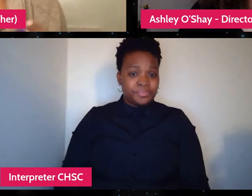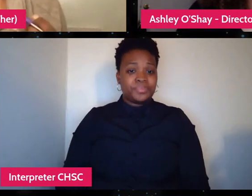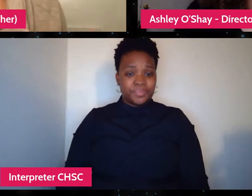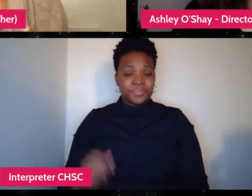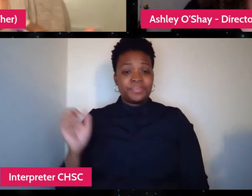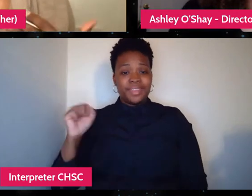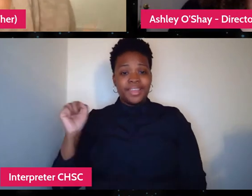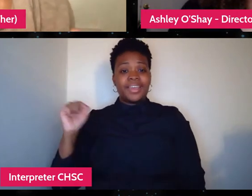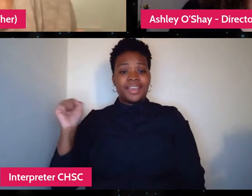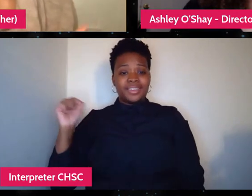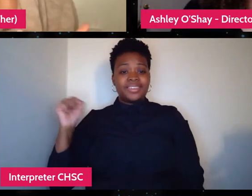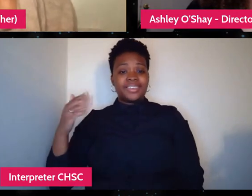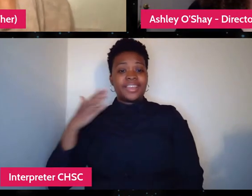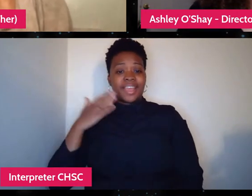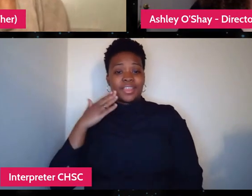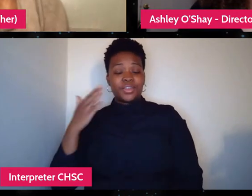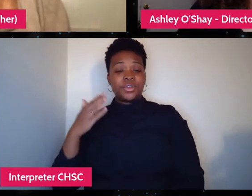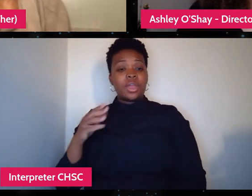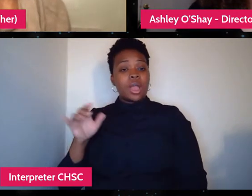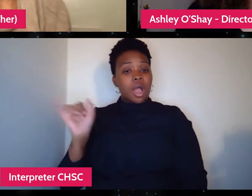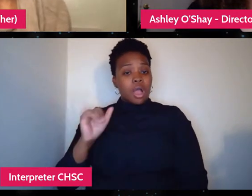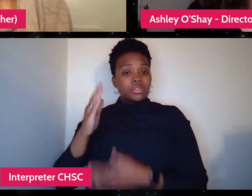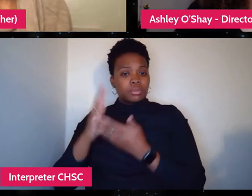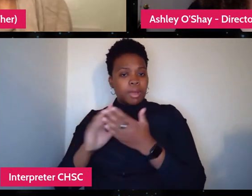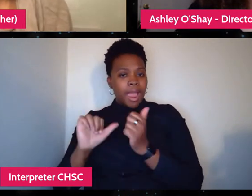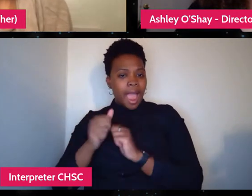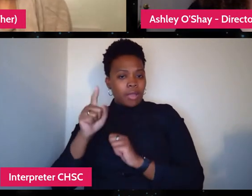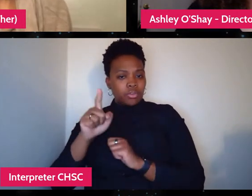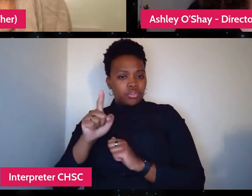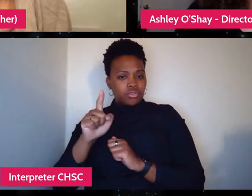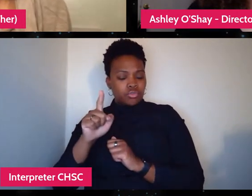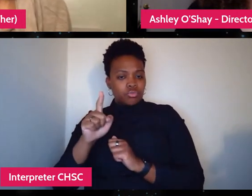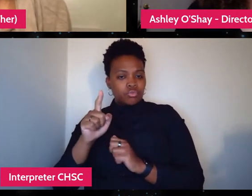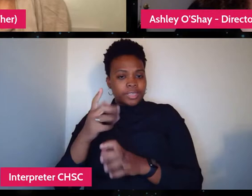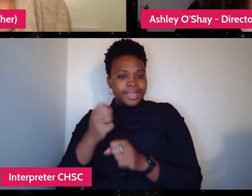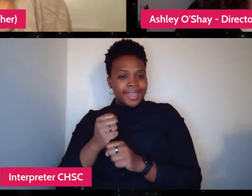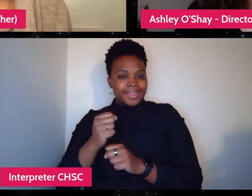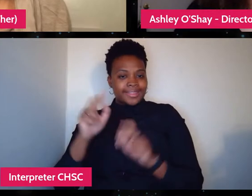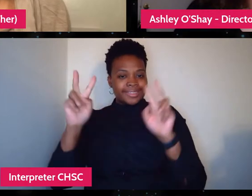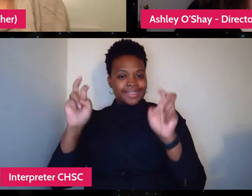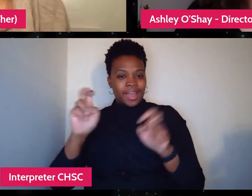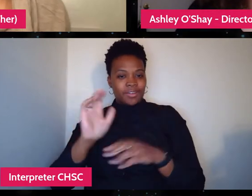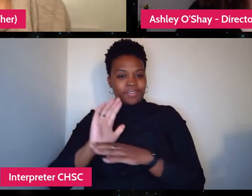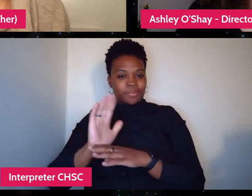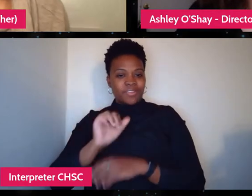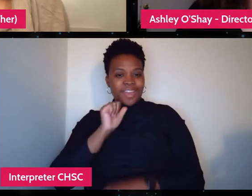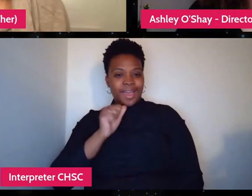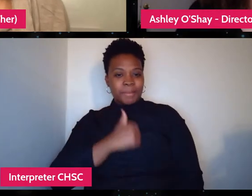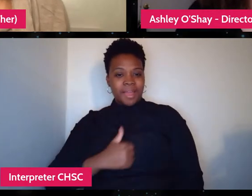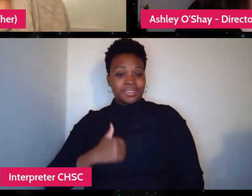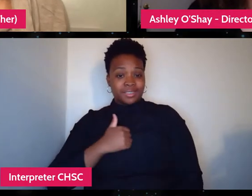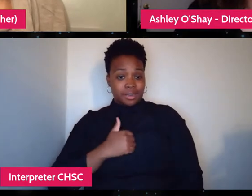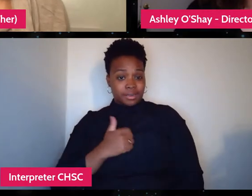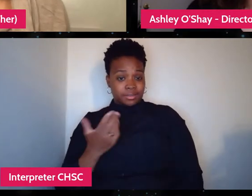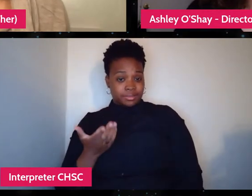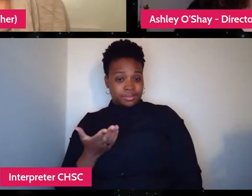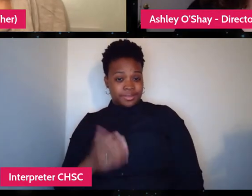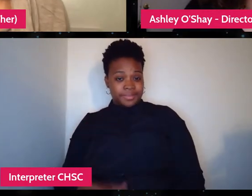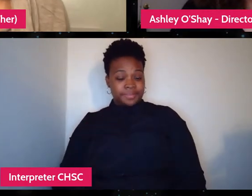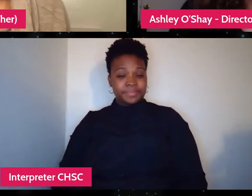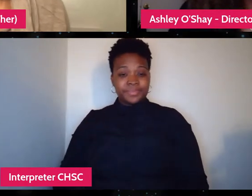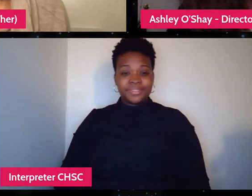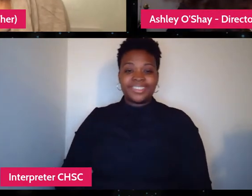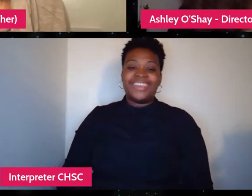So is that also partially how you arrived at the title of the film, Unapologetic?